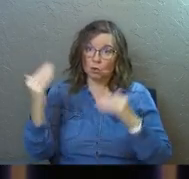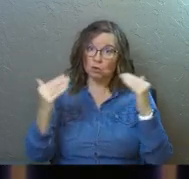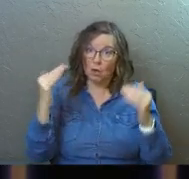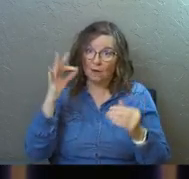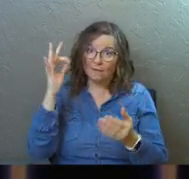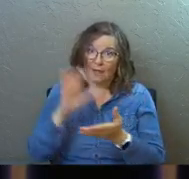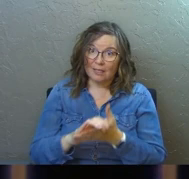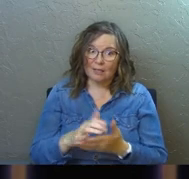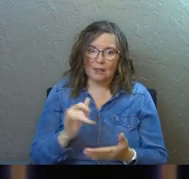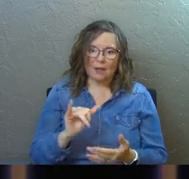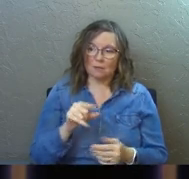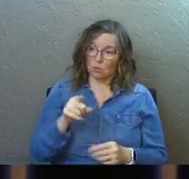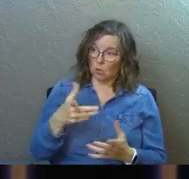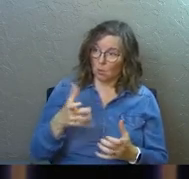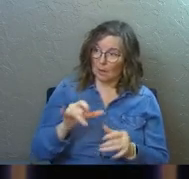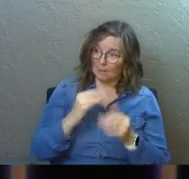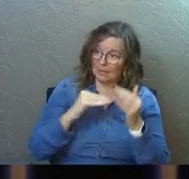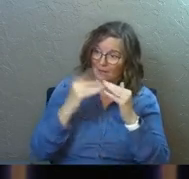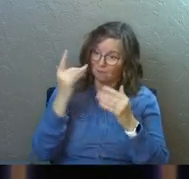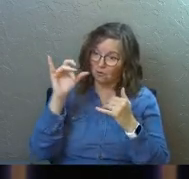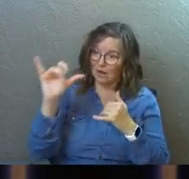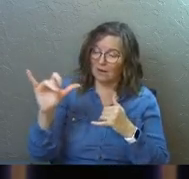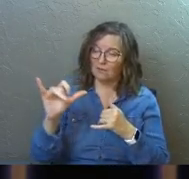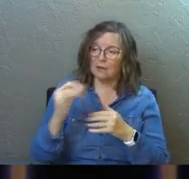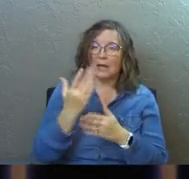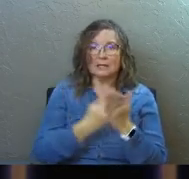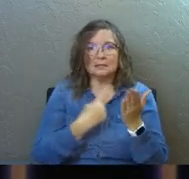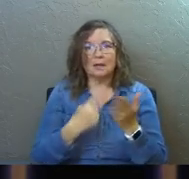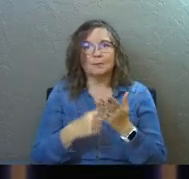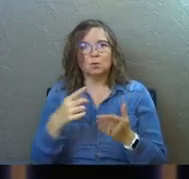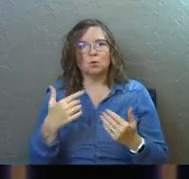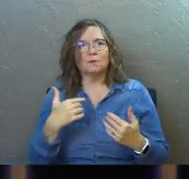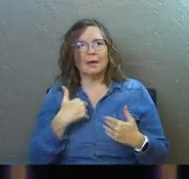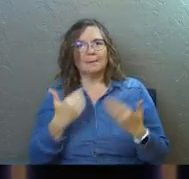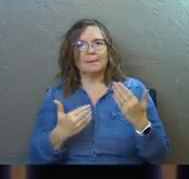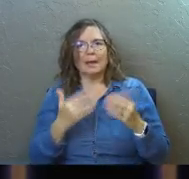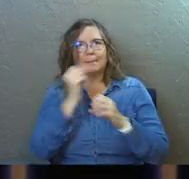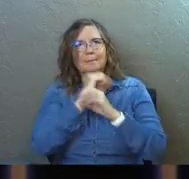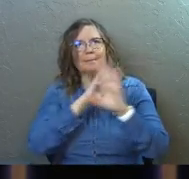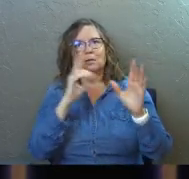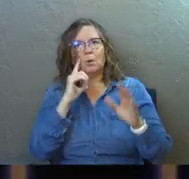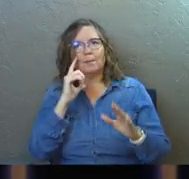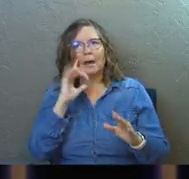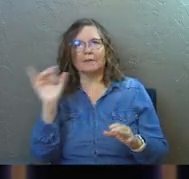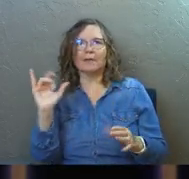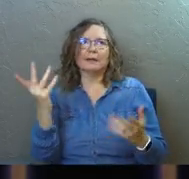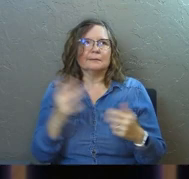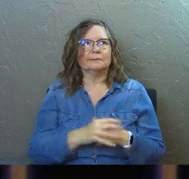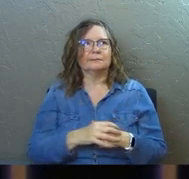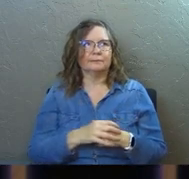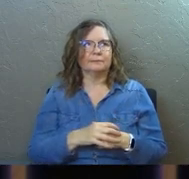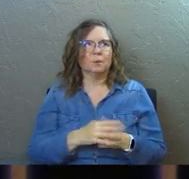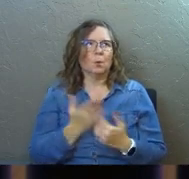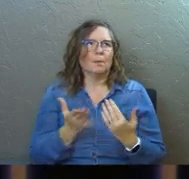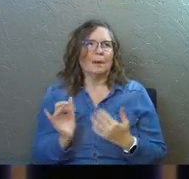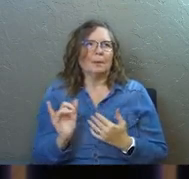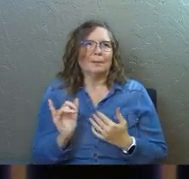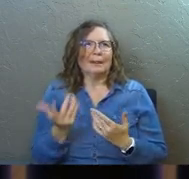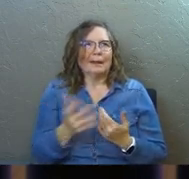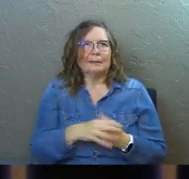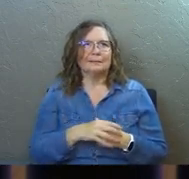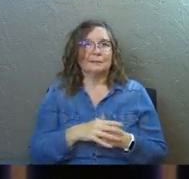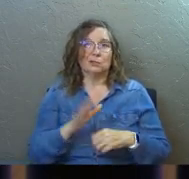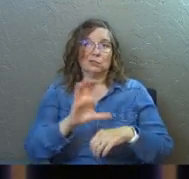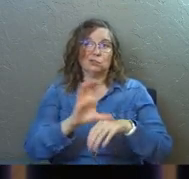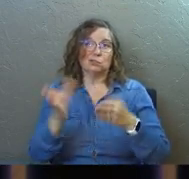adult faith, like, you want to be in heaven forever. And sometimes you've had maybe a picture in your mind of like, well, it's probably going to be